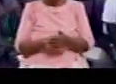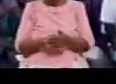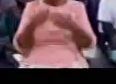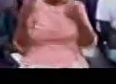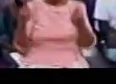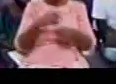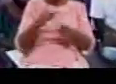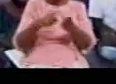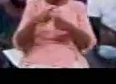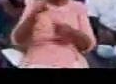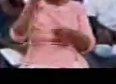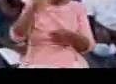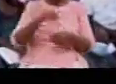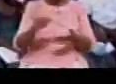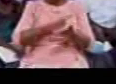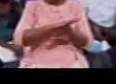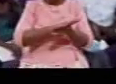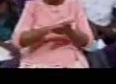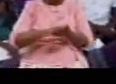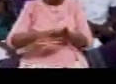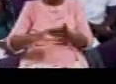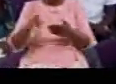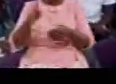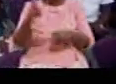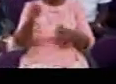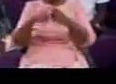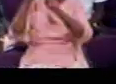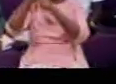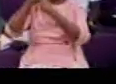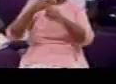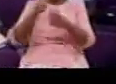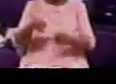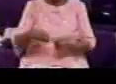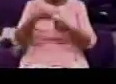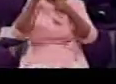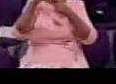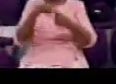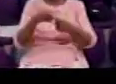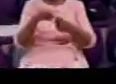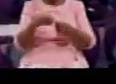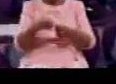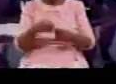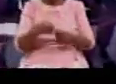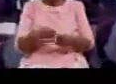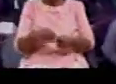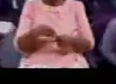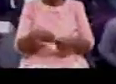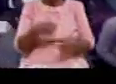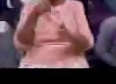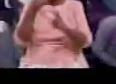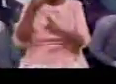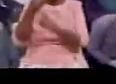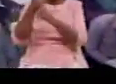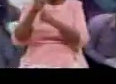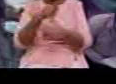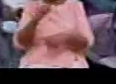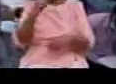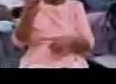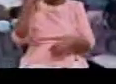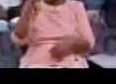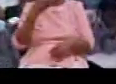unto himself, a peculiar believer, zealous of good works in Jesus'